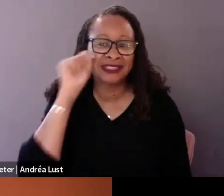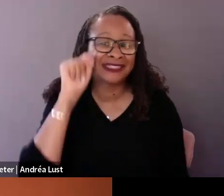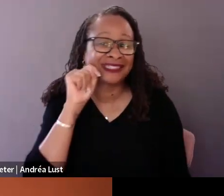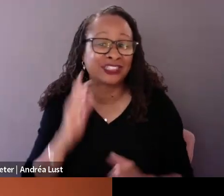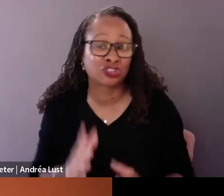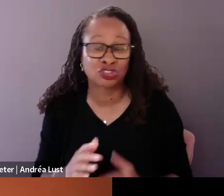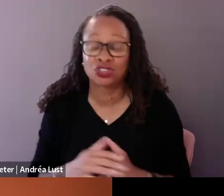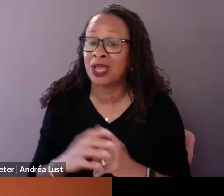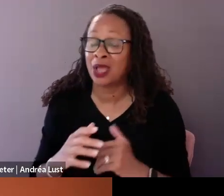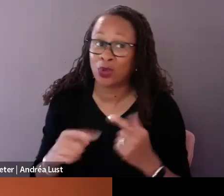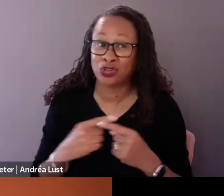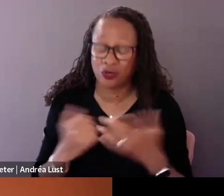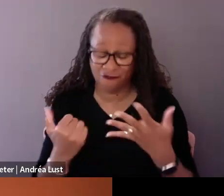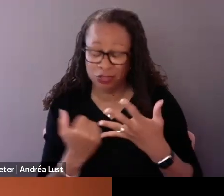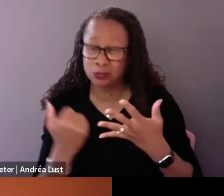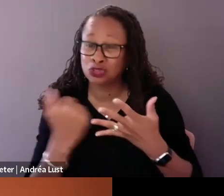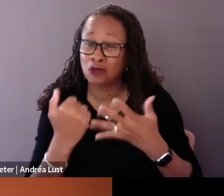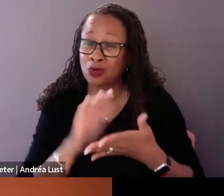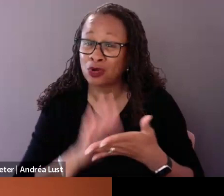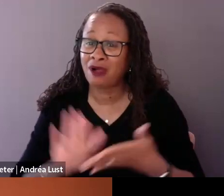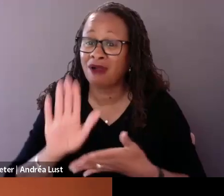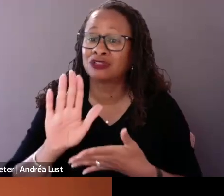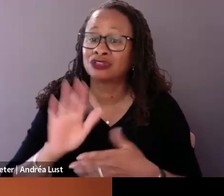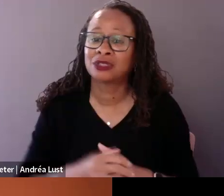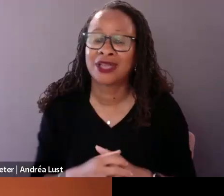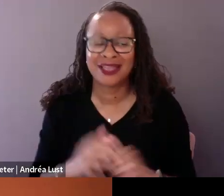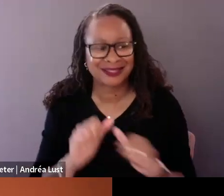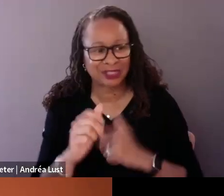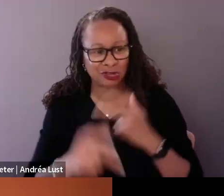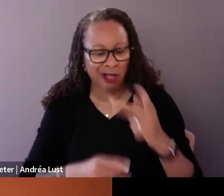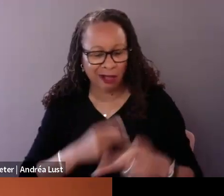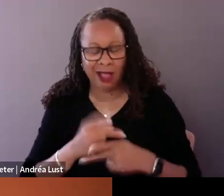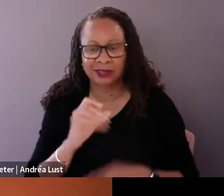freshman and sophomore year of college. You know, it's still that kind of like